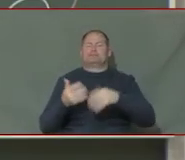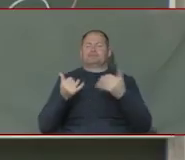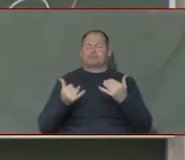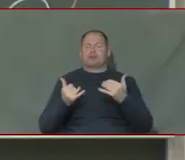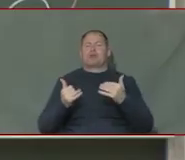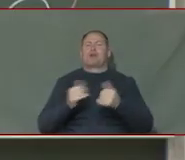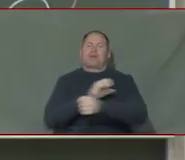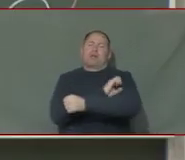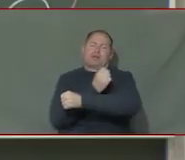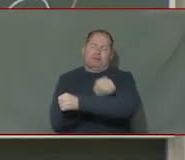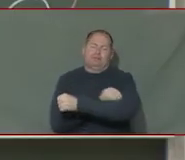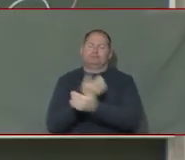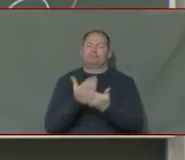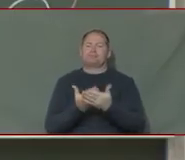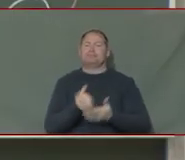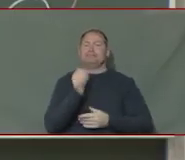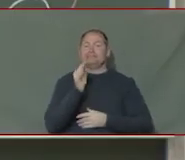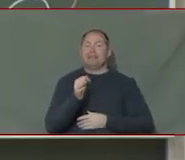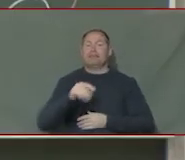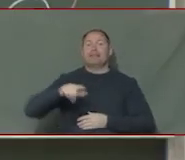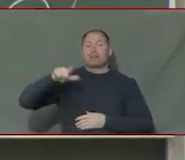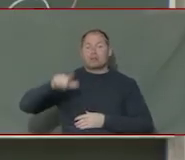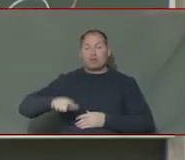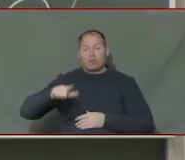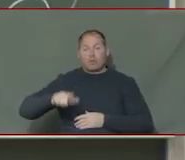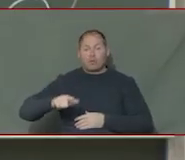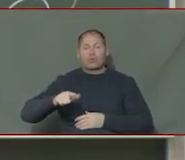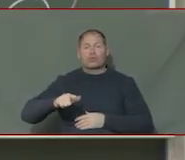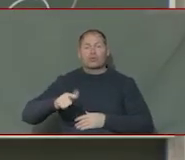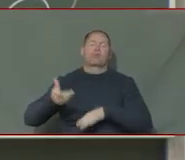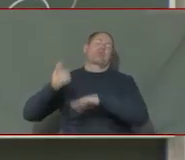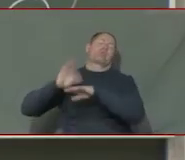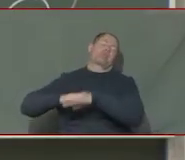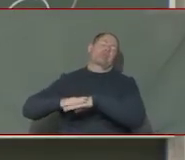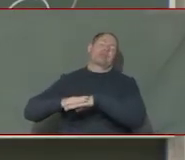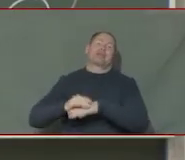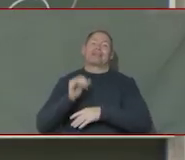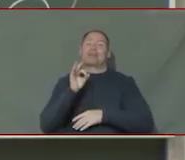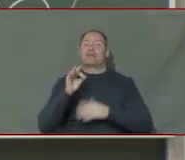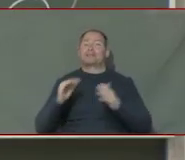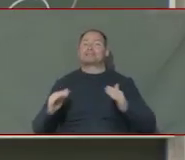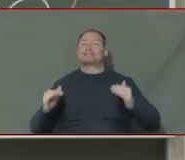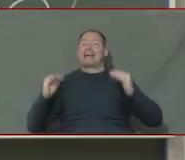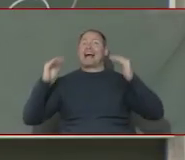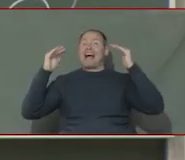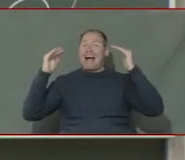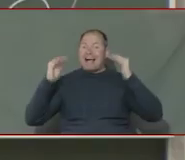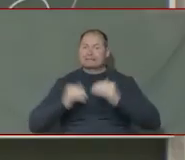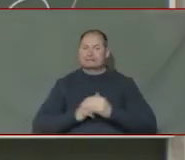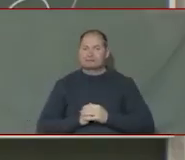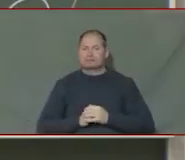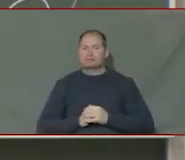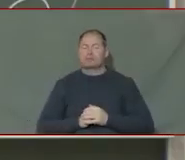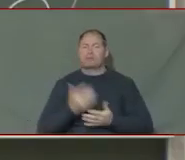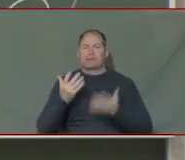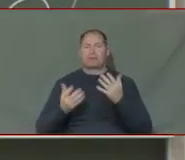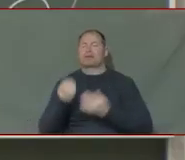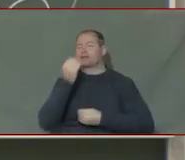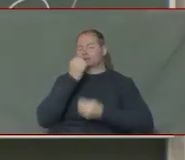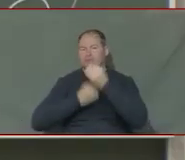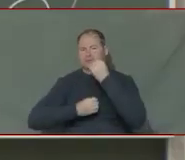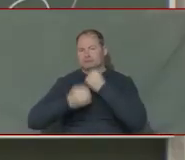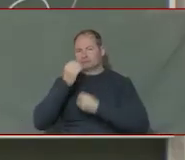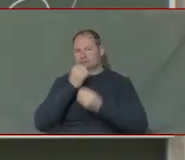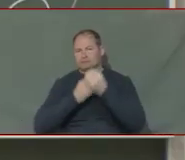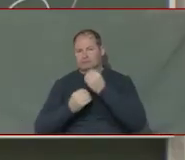goes. If it's too little, you have trouble, you faint. But if it's too high, let's say I've eaten a meal.